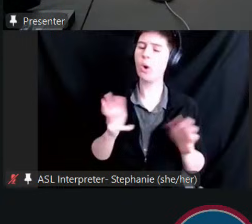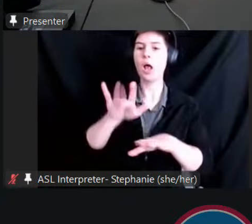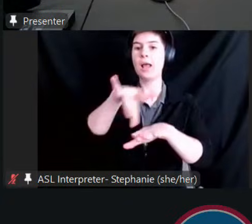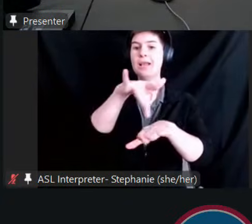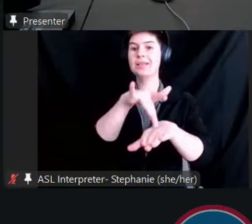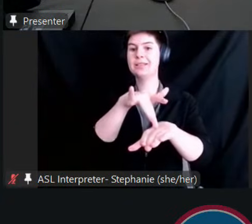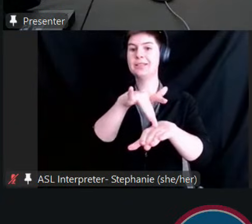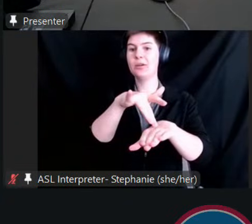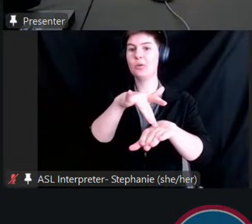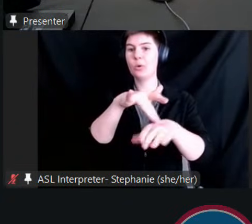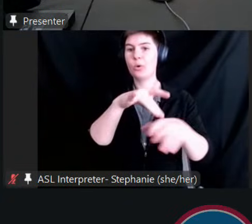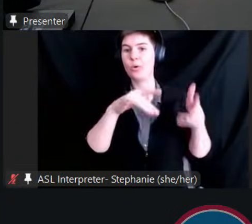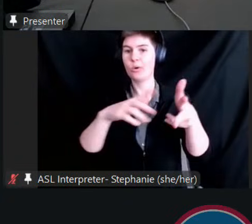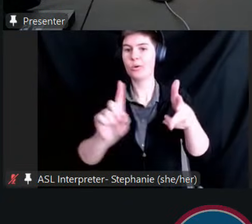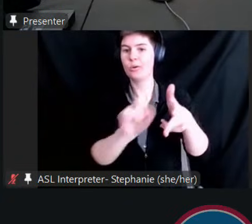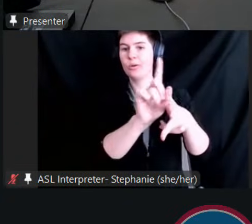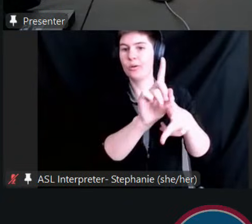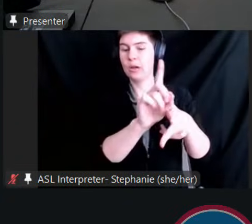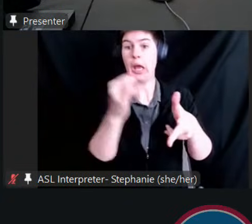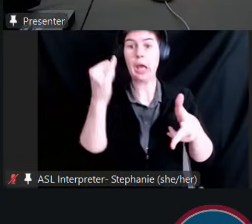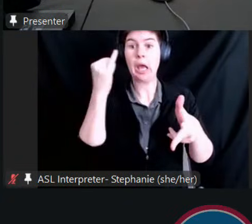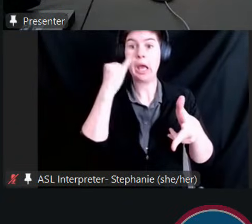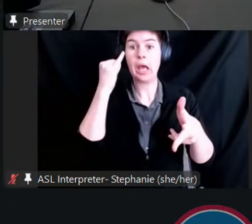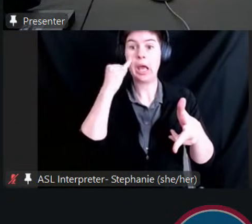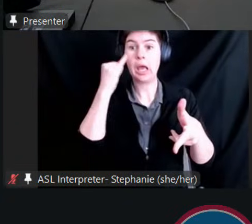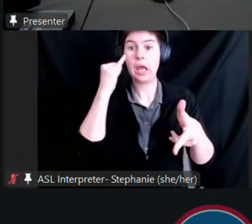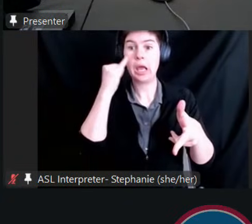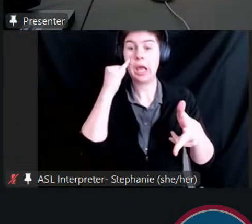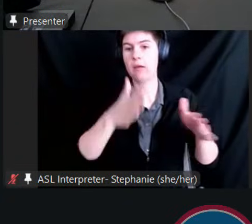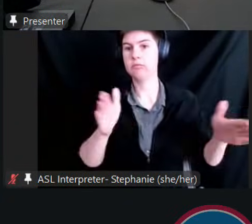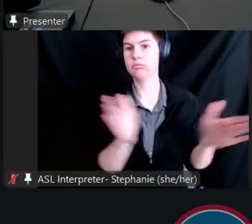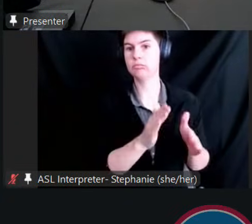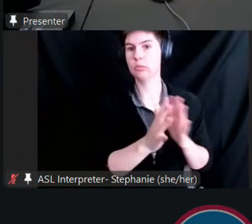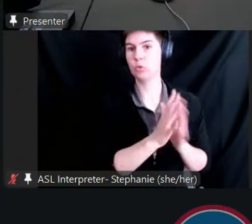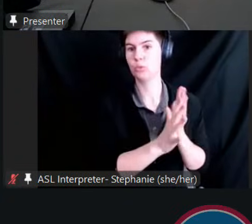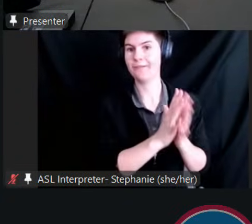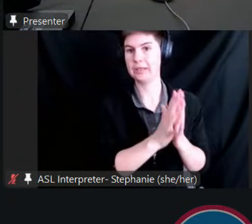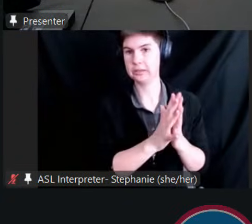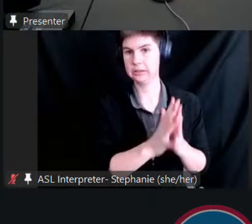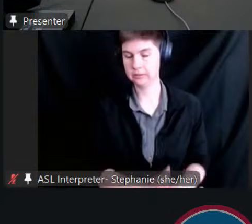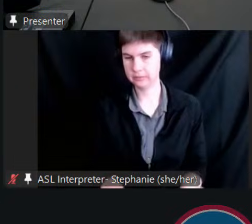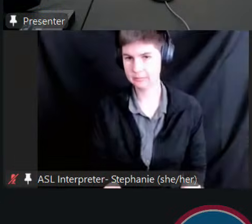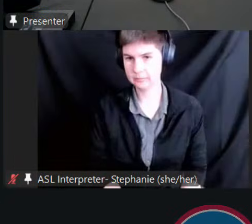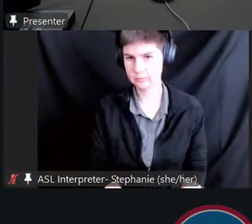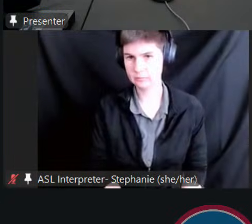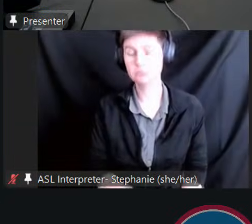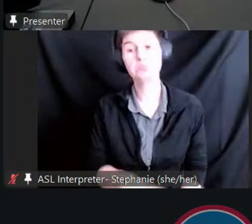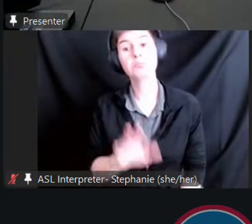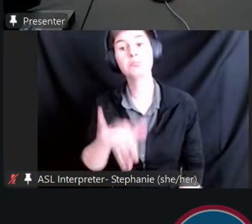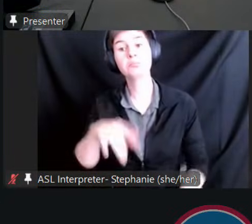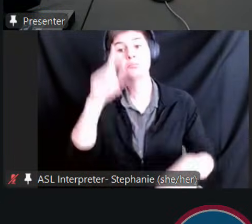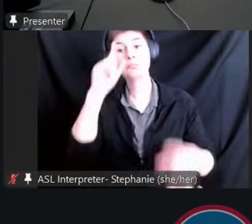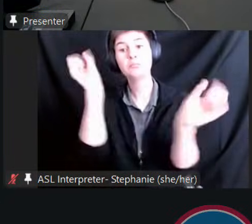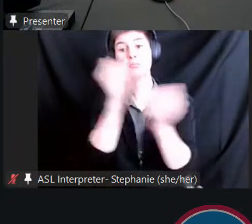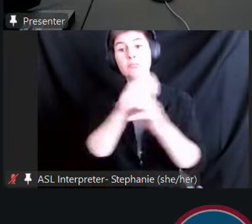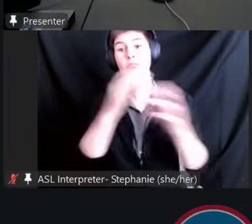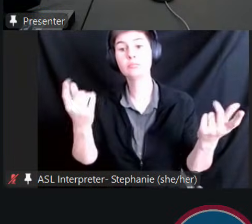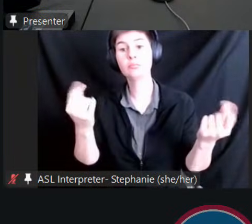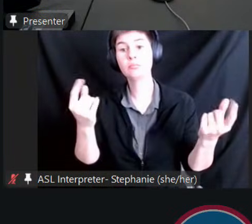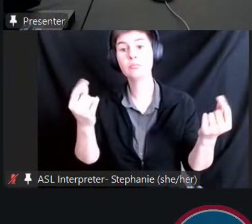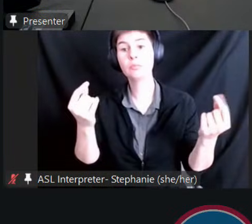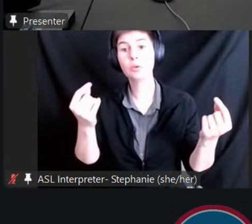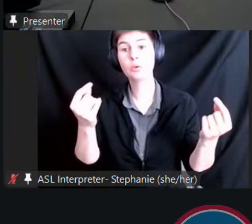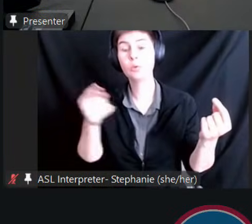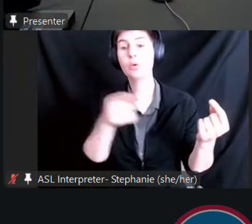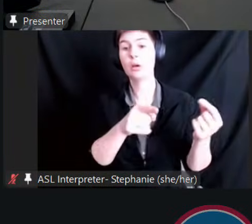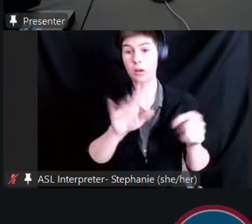was significant traffic calming. Right. And in that scenario, it would be bus lanes on either side of the platform. So, assuming we